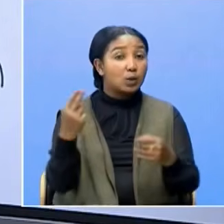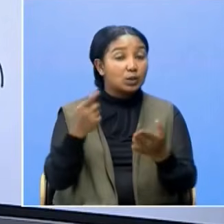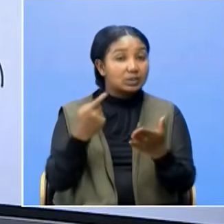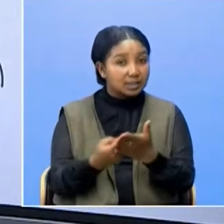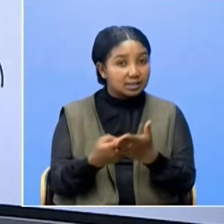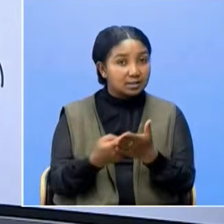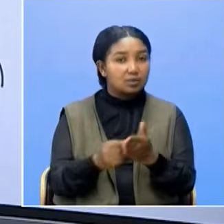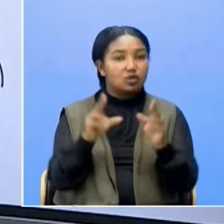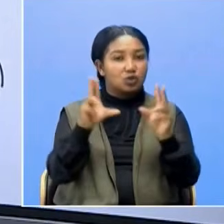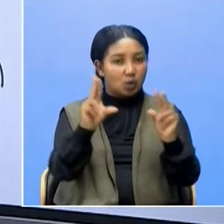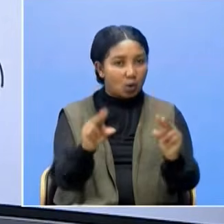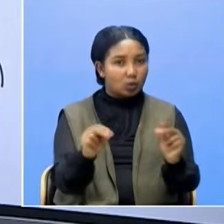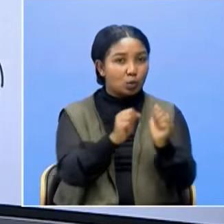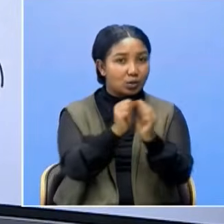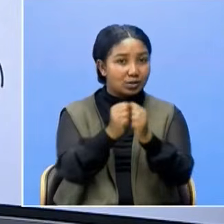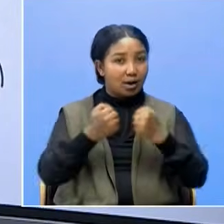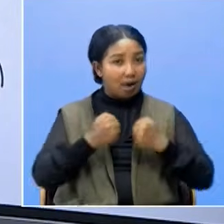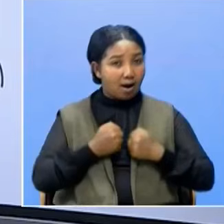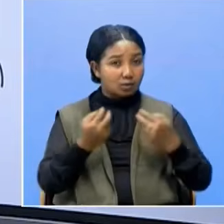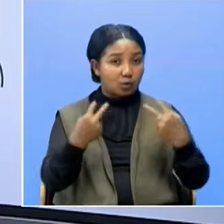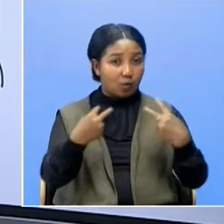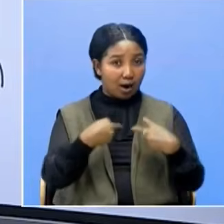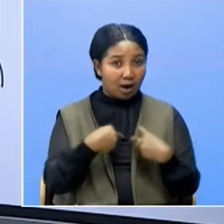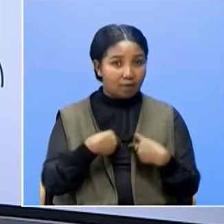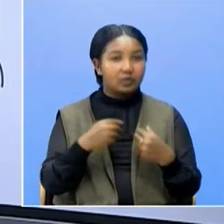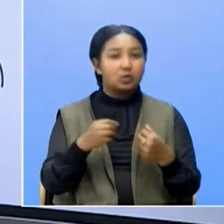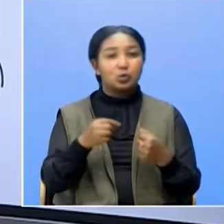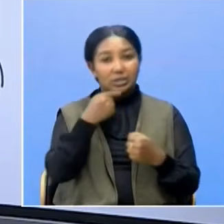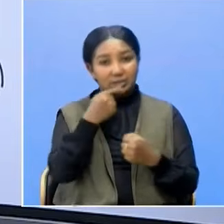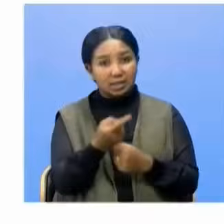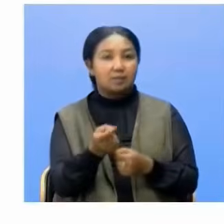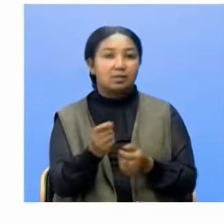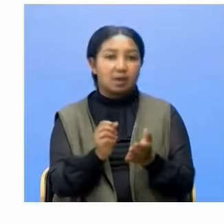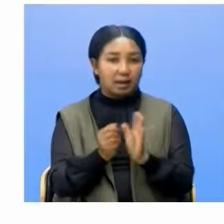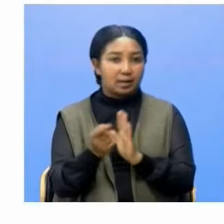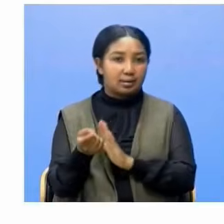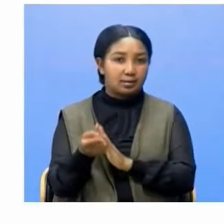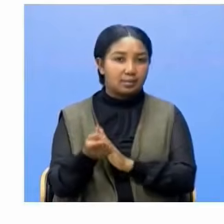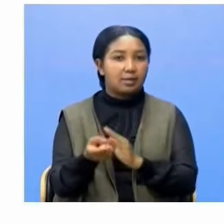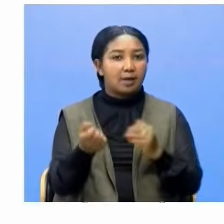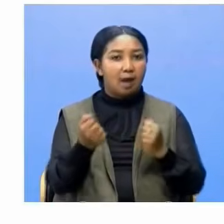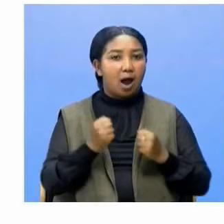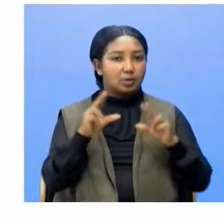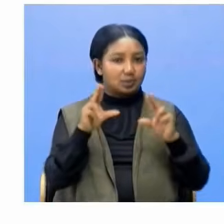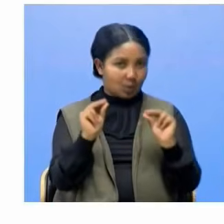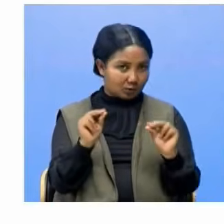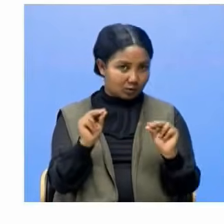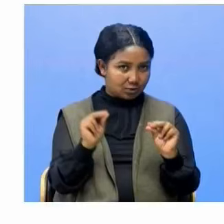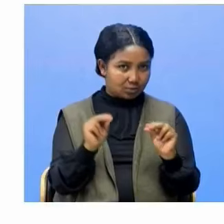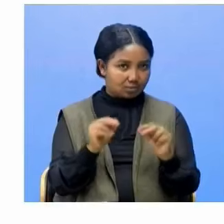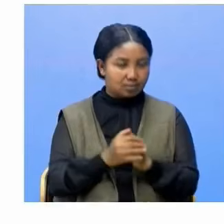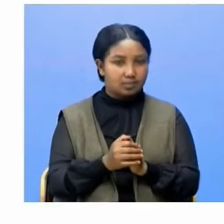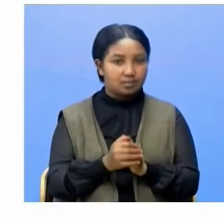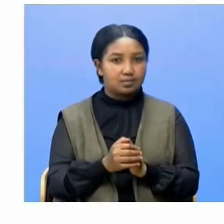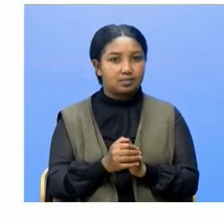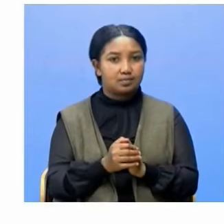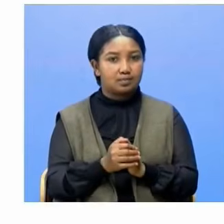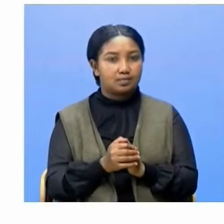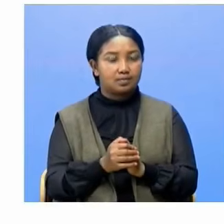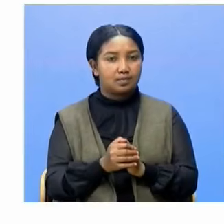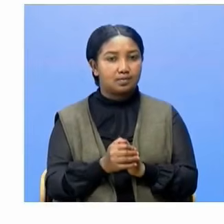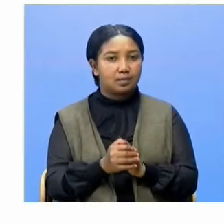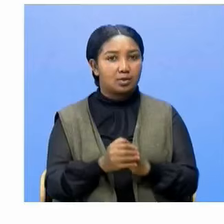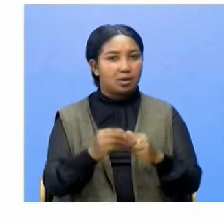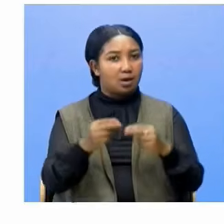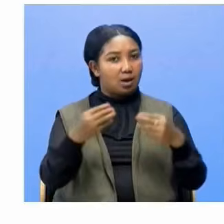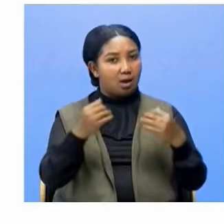this not with has or with have, we can say like this, look, has not, yeah?